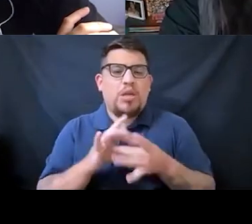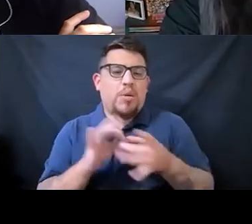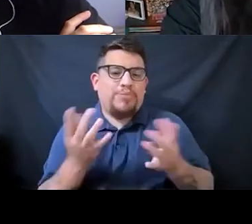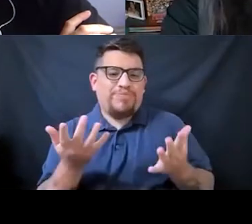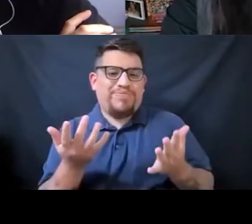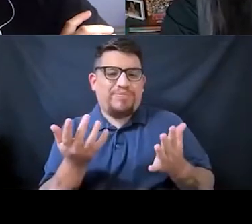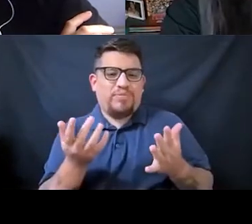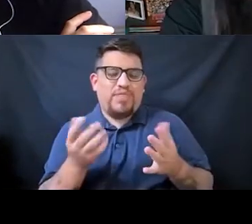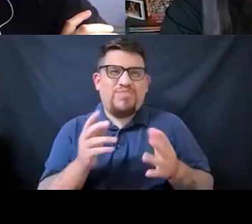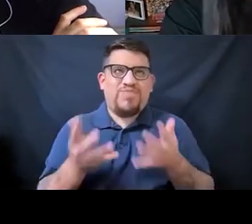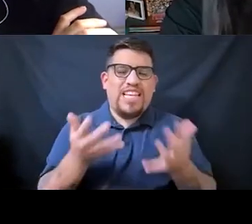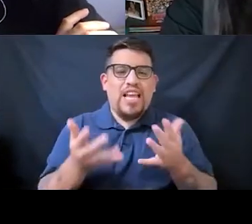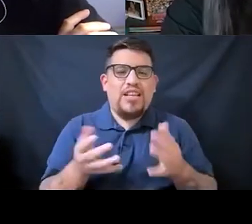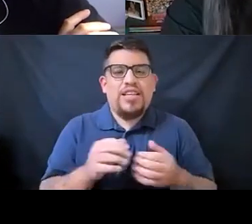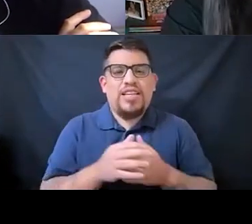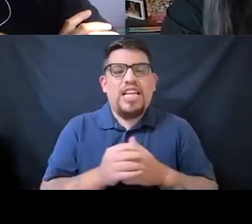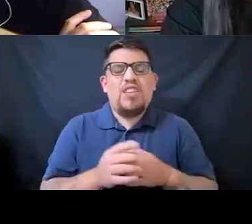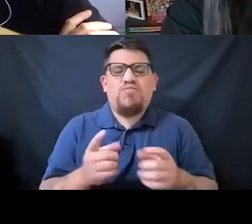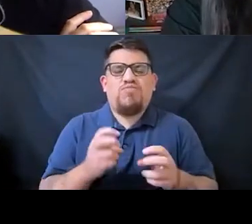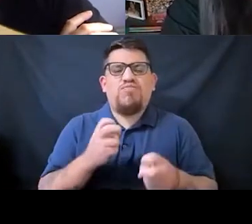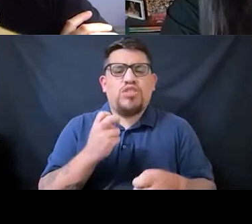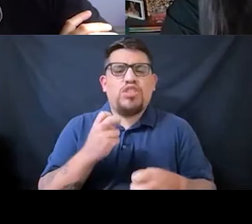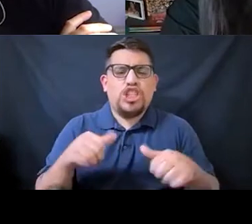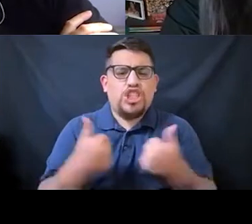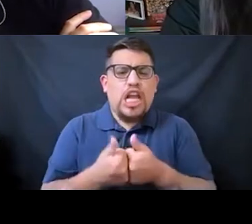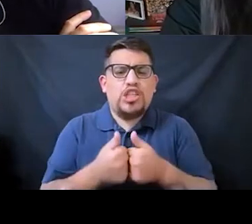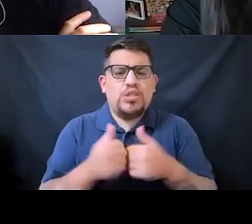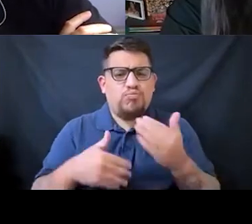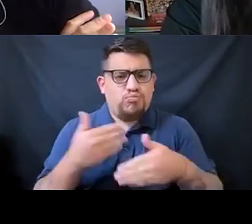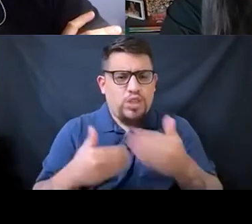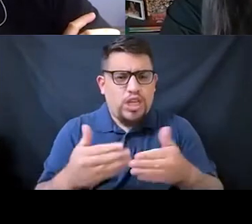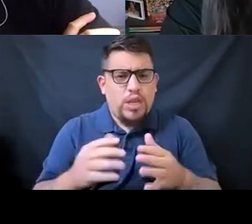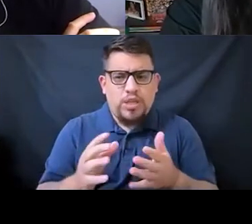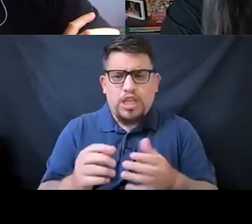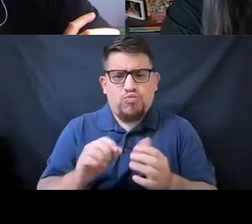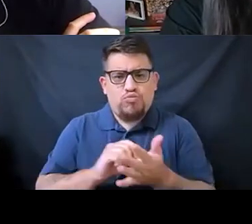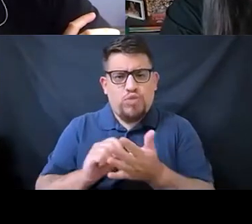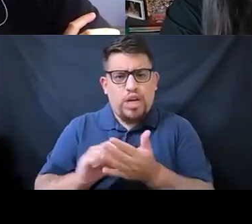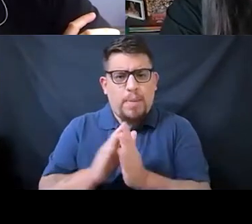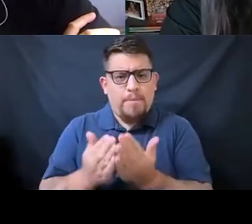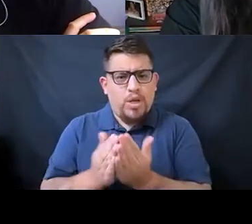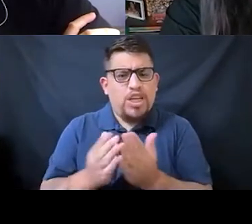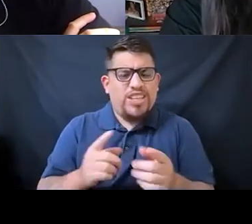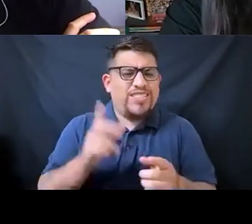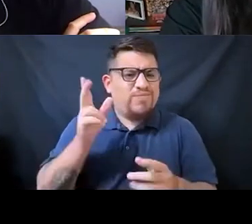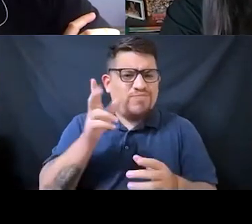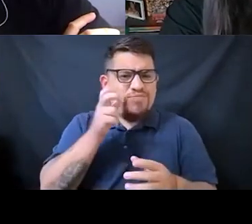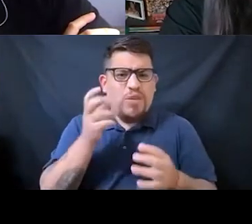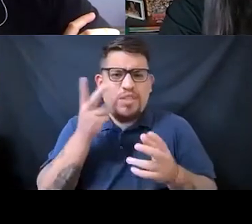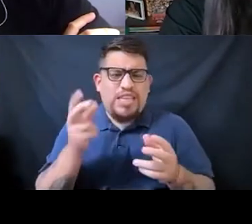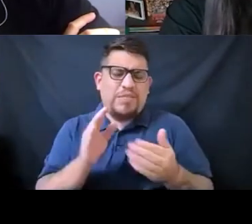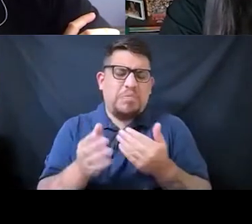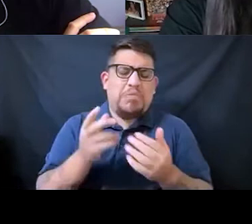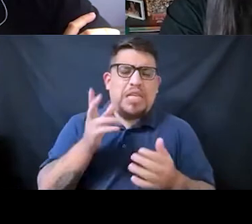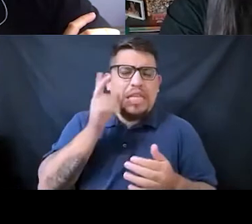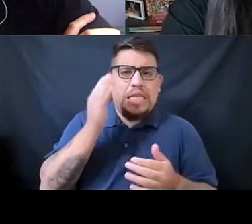It was just kind of like a difficult process, because putting together a book, you hear from other writers and they make it sound so easy. And